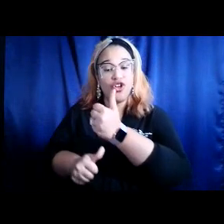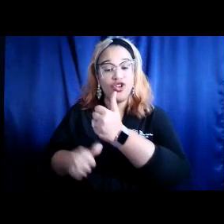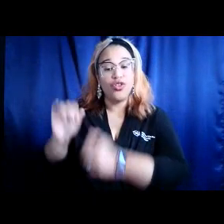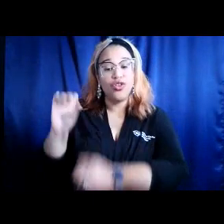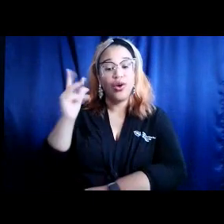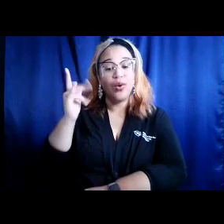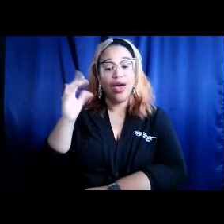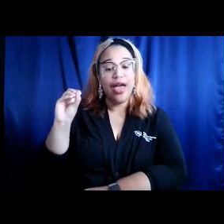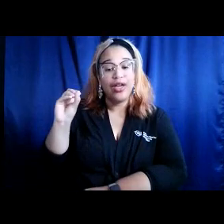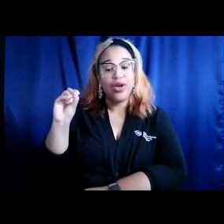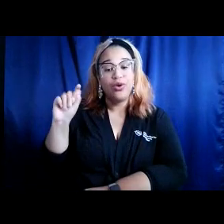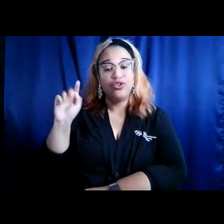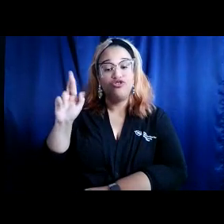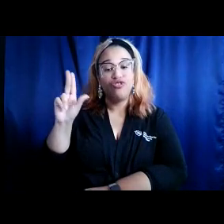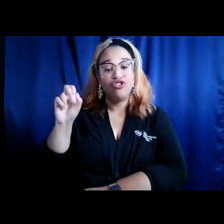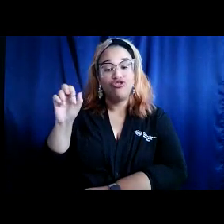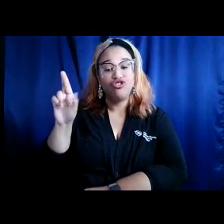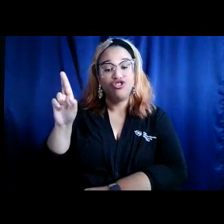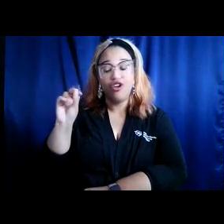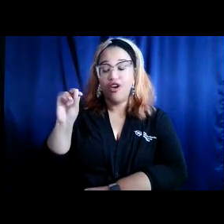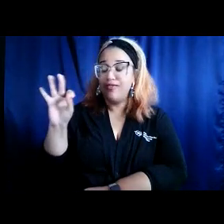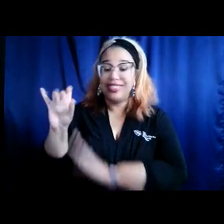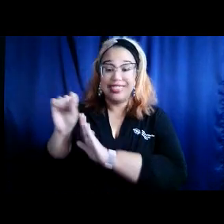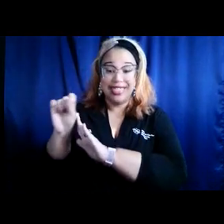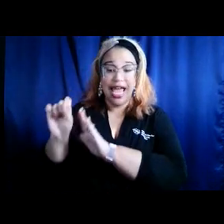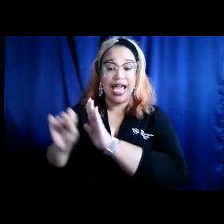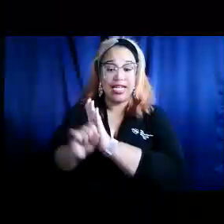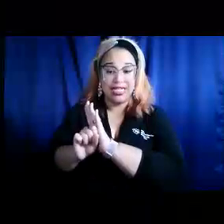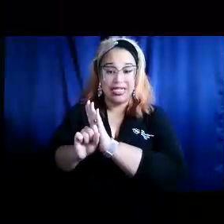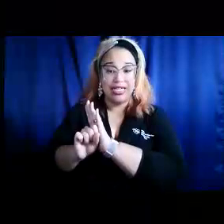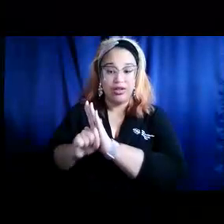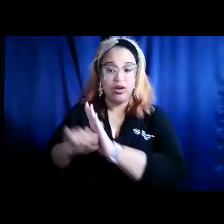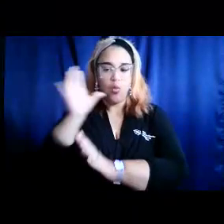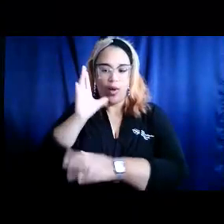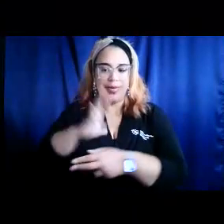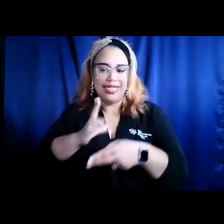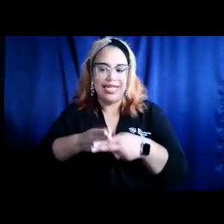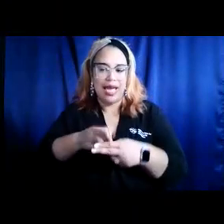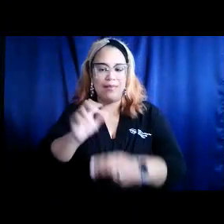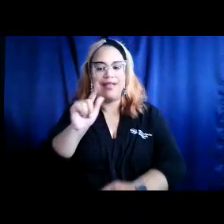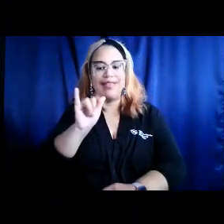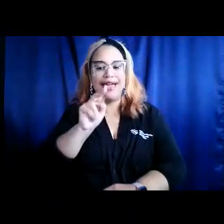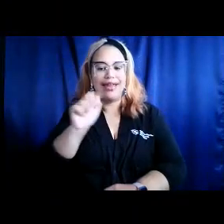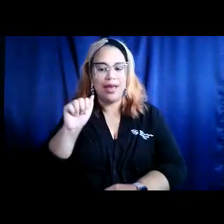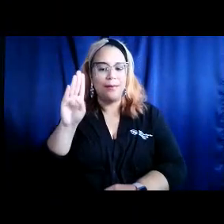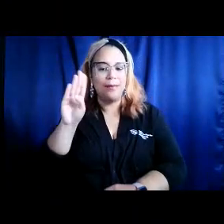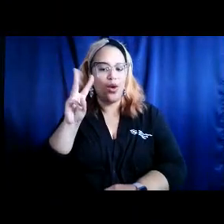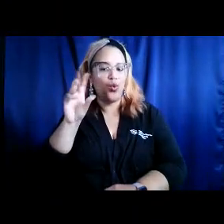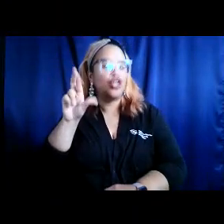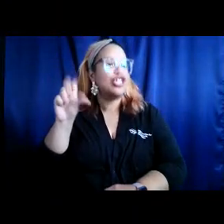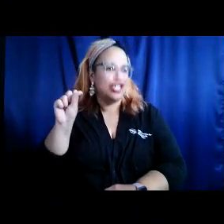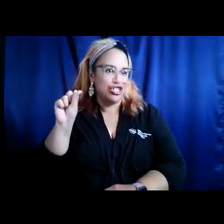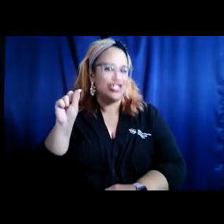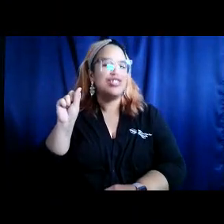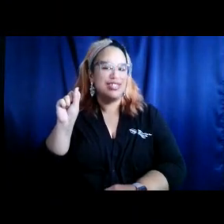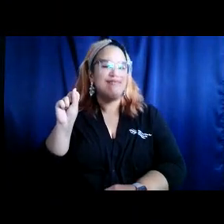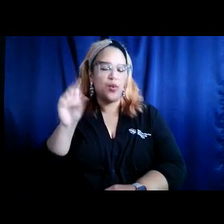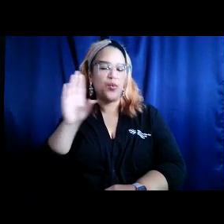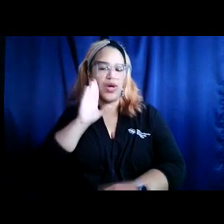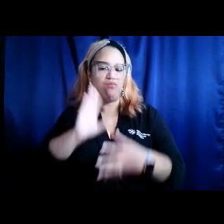promote disability inclusion in the workplace. Throughout today's session, we will have some interactive polls